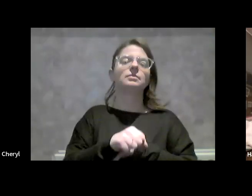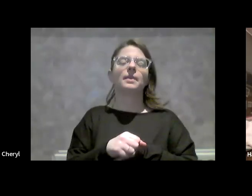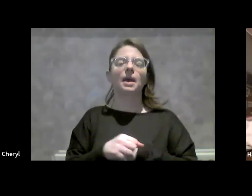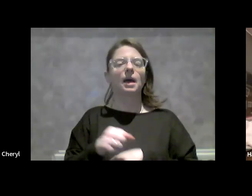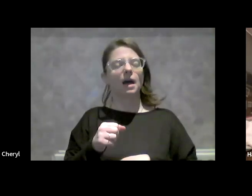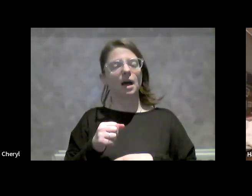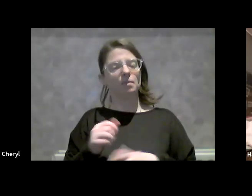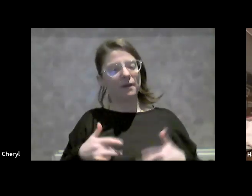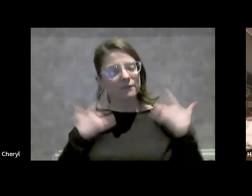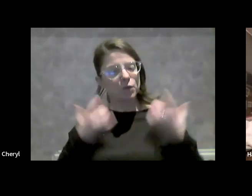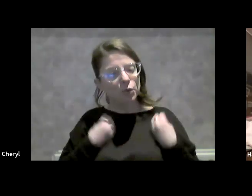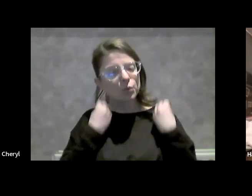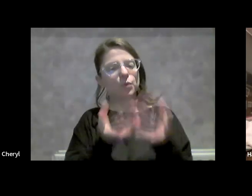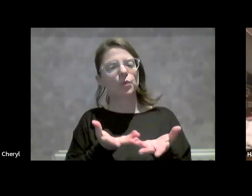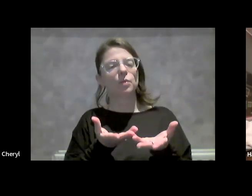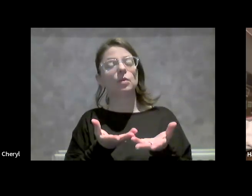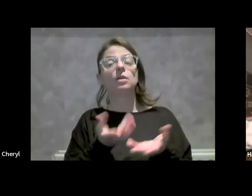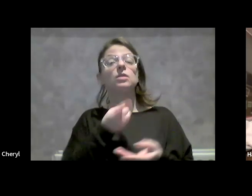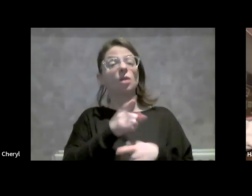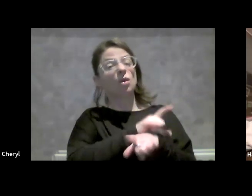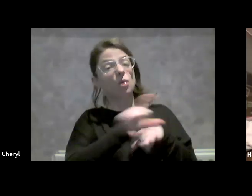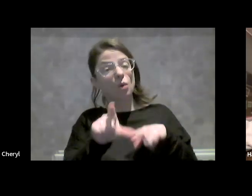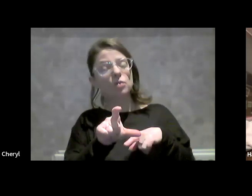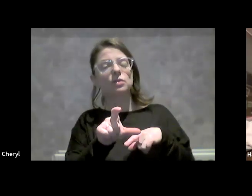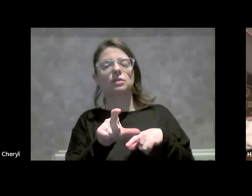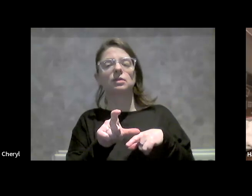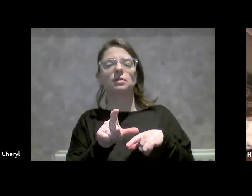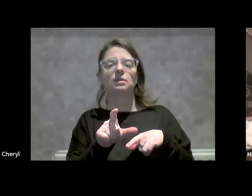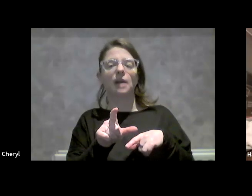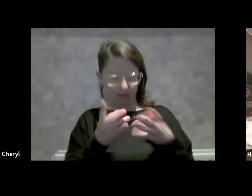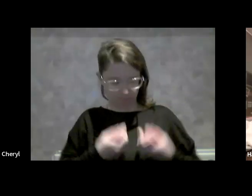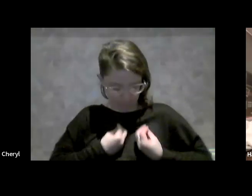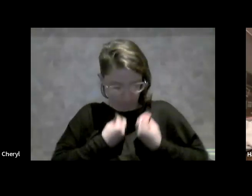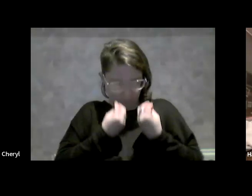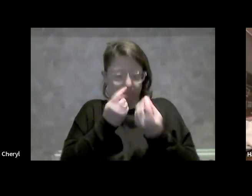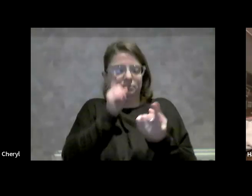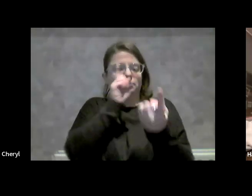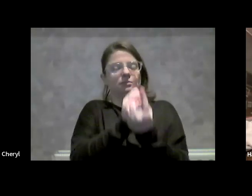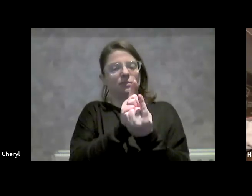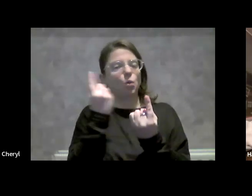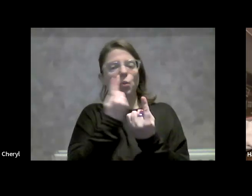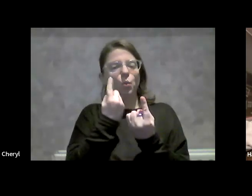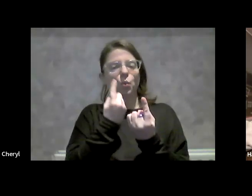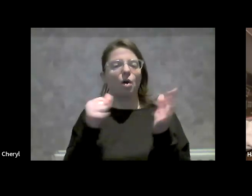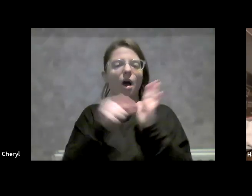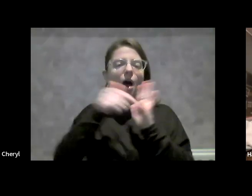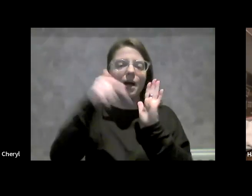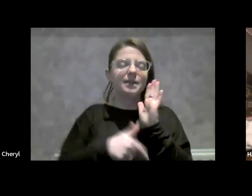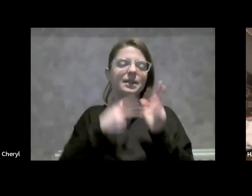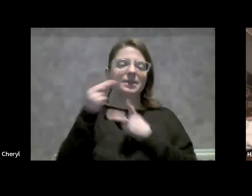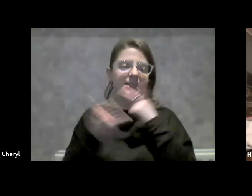voice again. So I went and did this drag course, and I met Harddeep Singh, and I'm so grateful to him. I'm so grateful to him